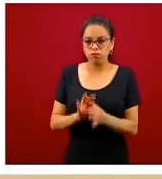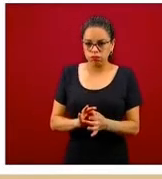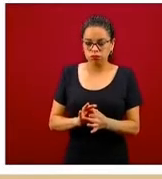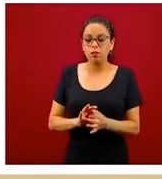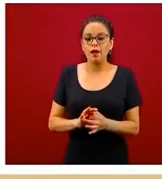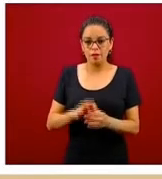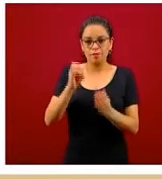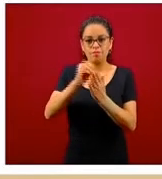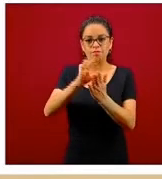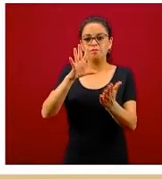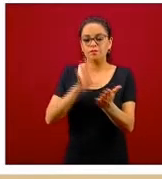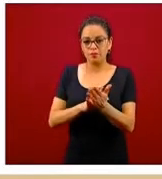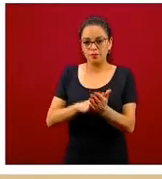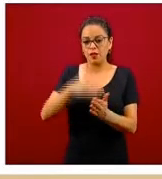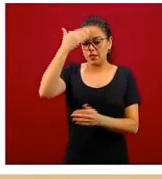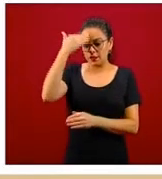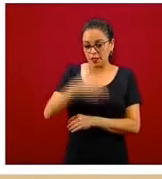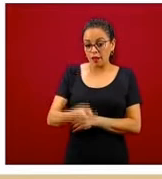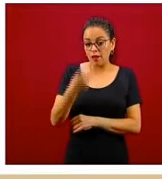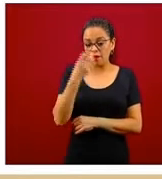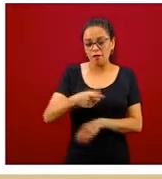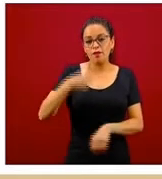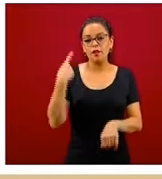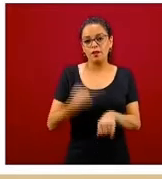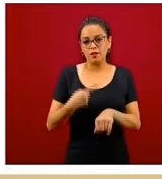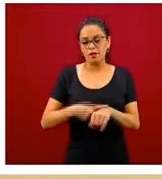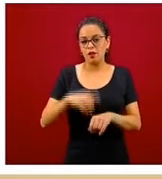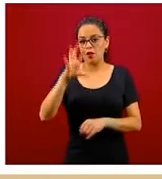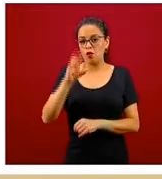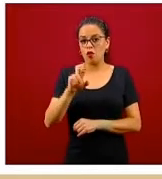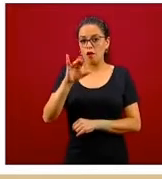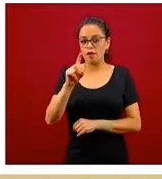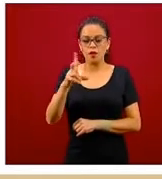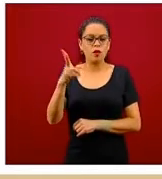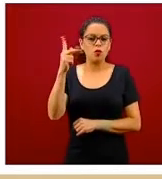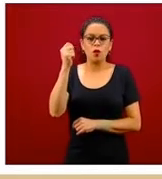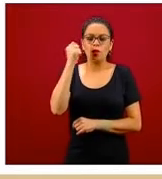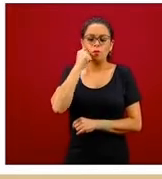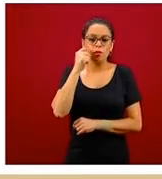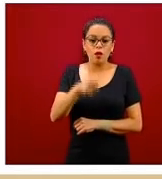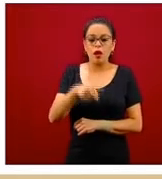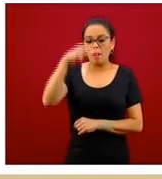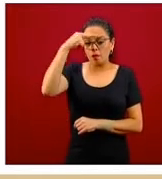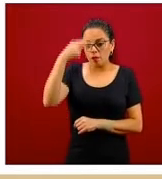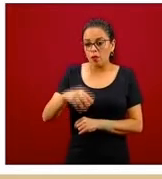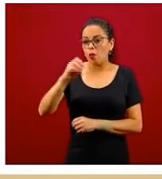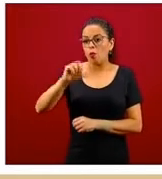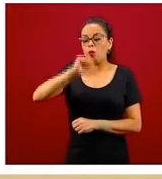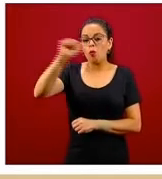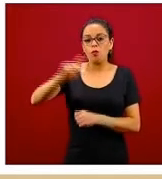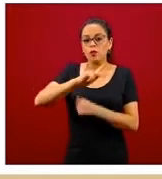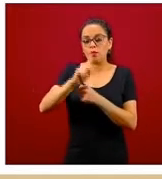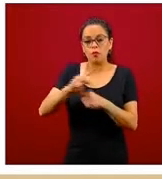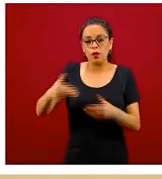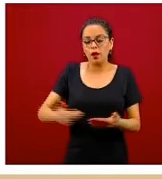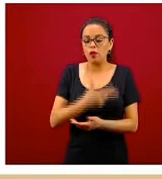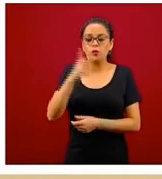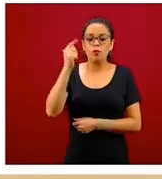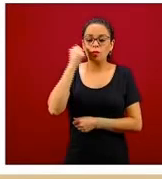US or the corresponding state governments have reported COVID cases independently of